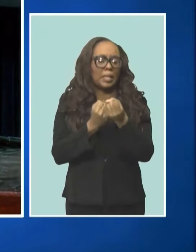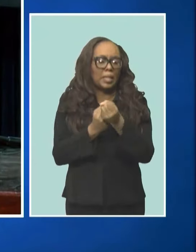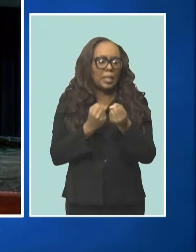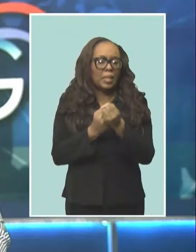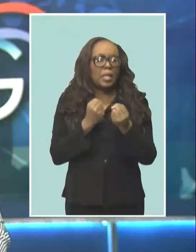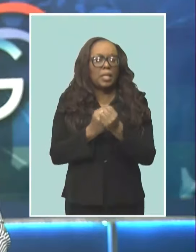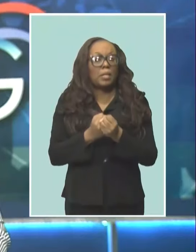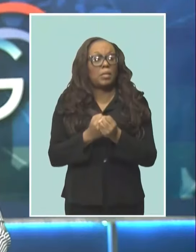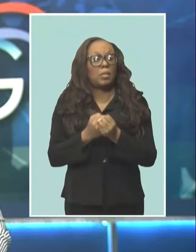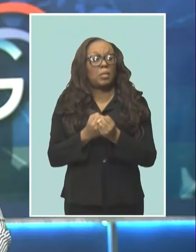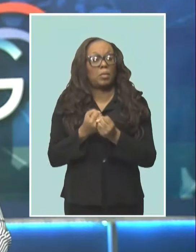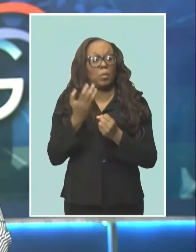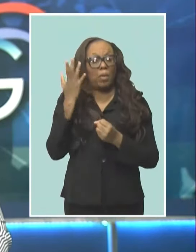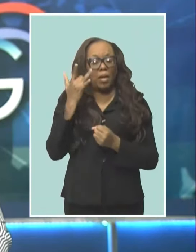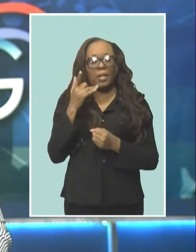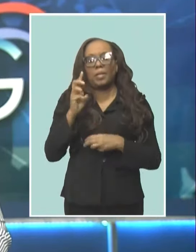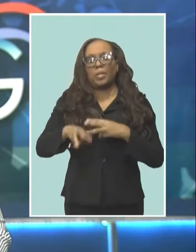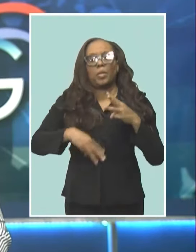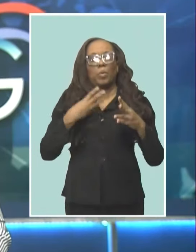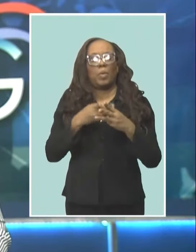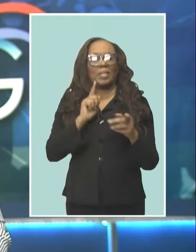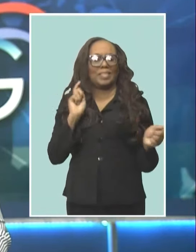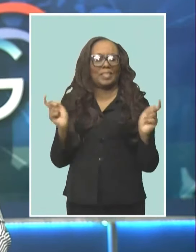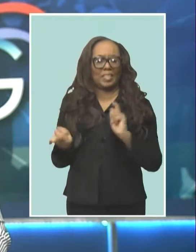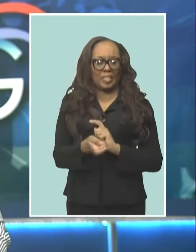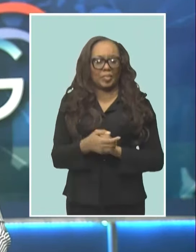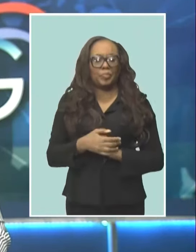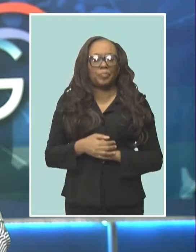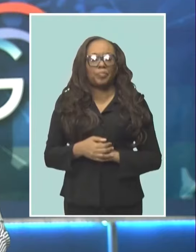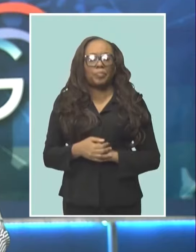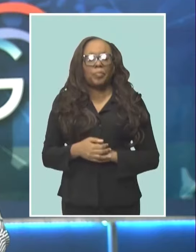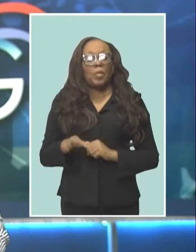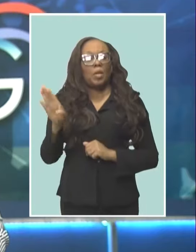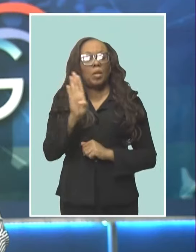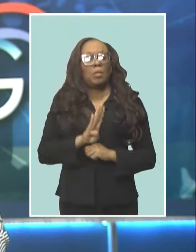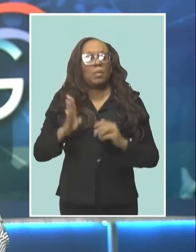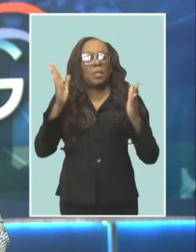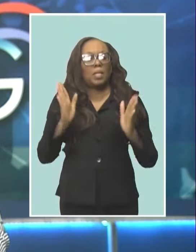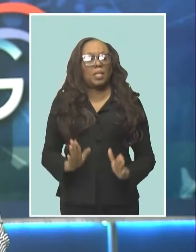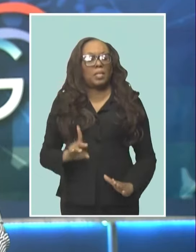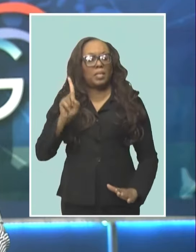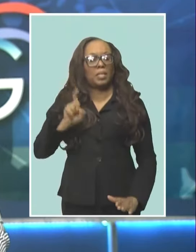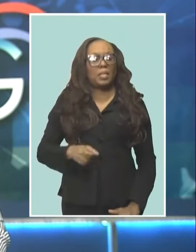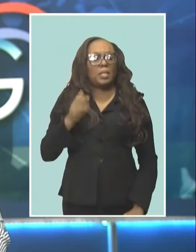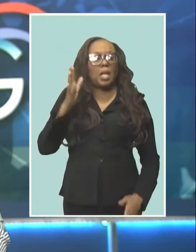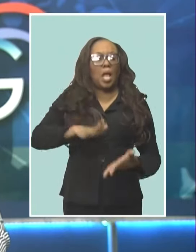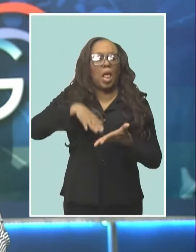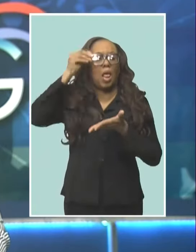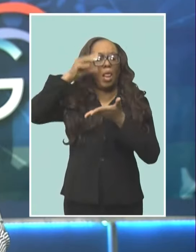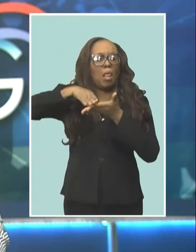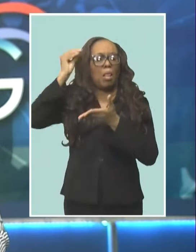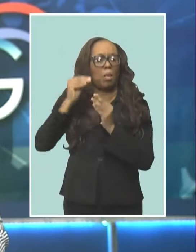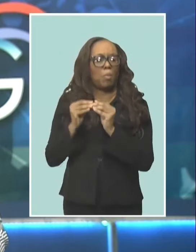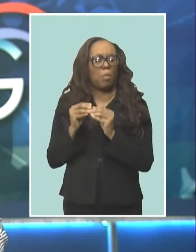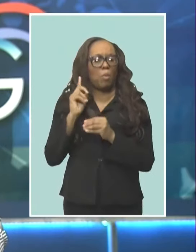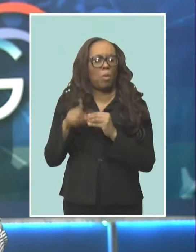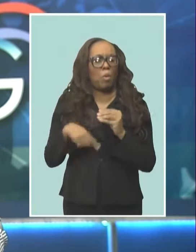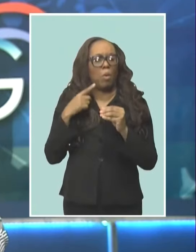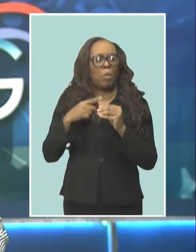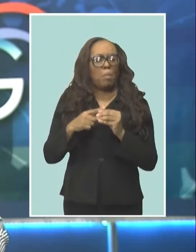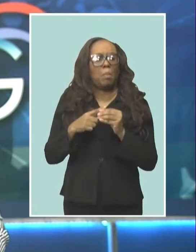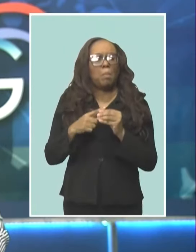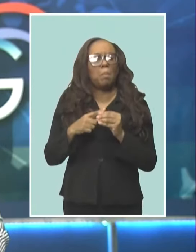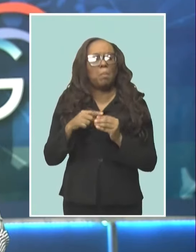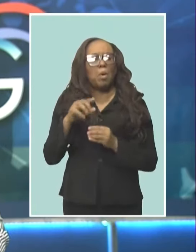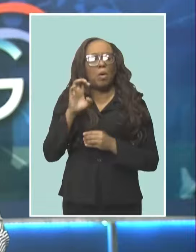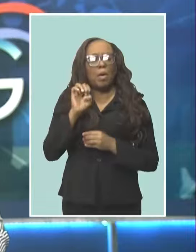evolving world. There is still a need to educate Barbadians about gynecological issues, in particular